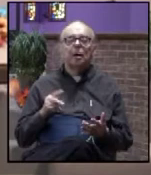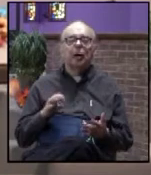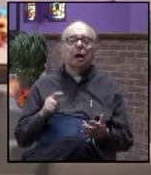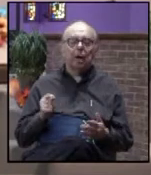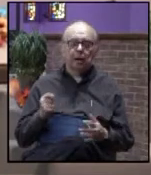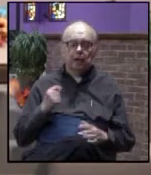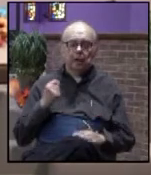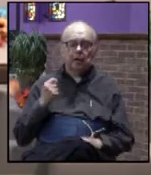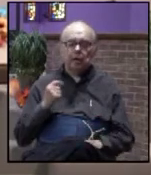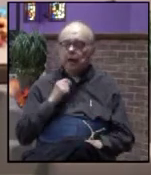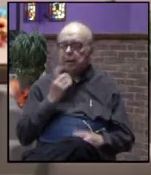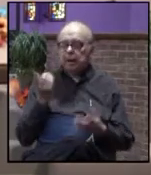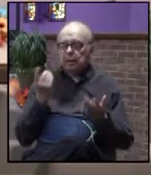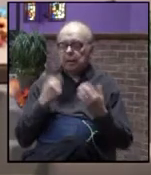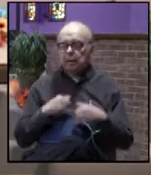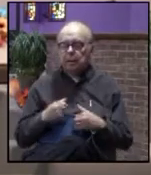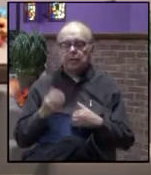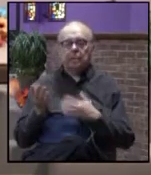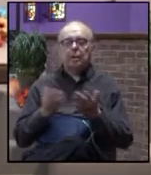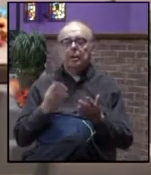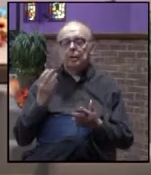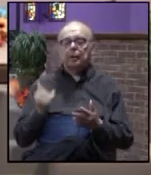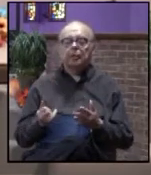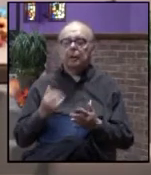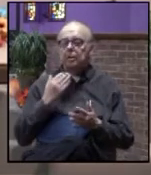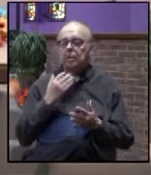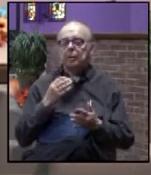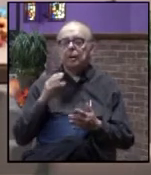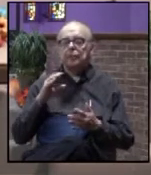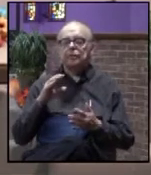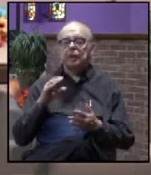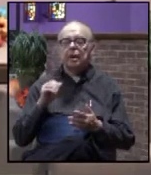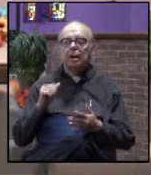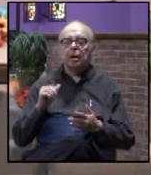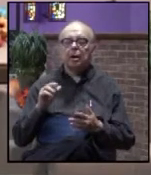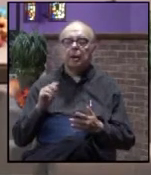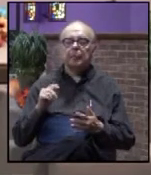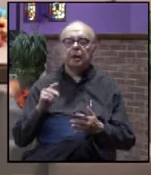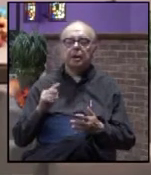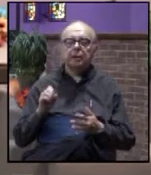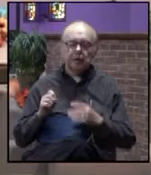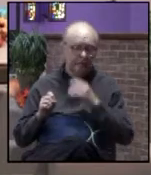didn't come here to serve because of a color of a carpet, okay?